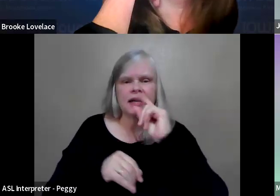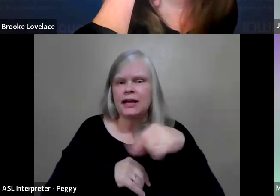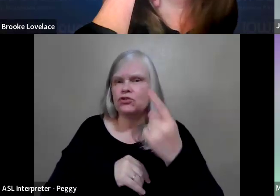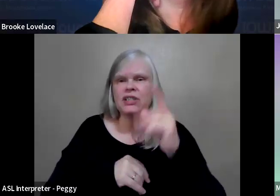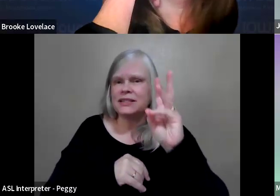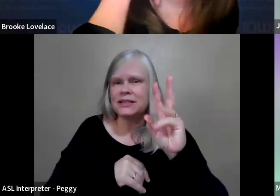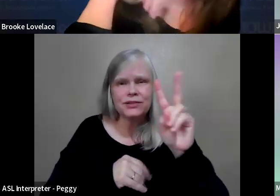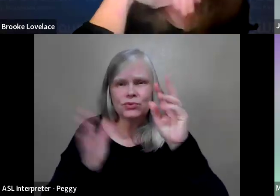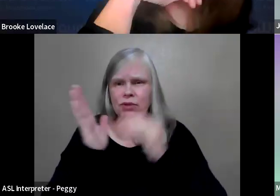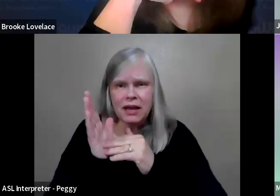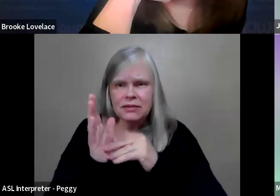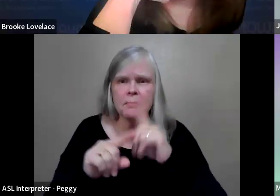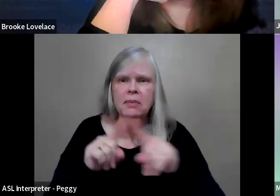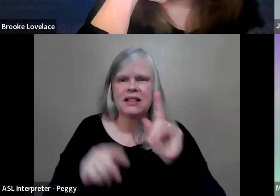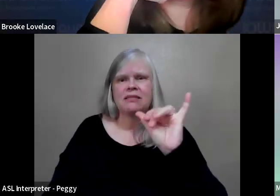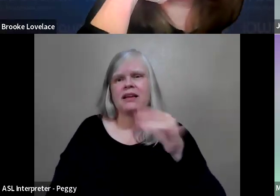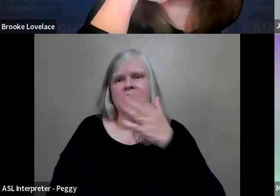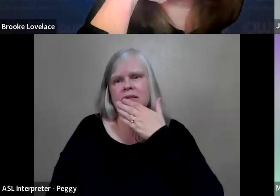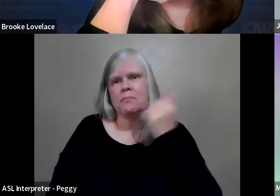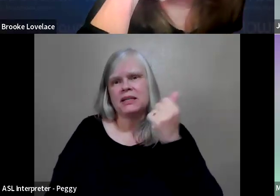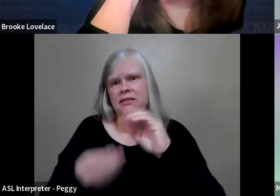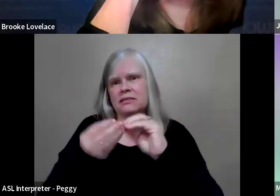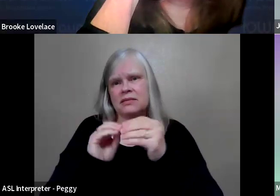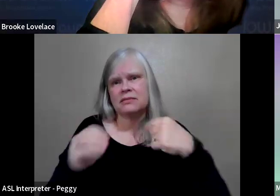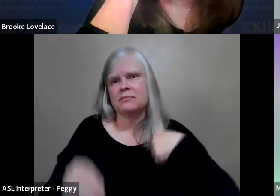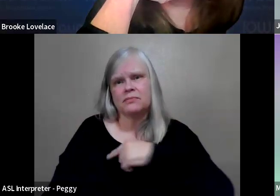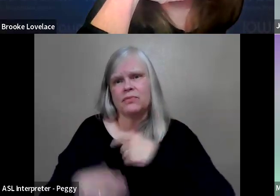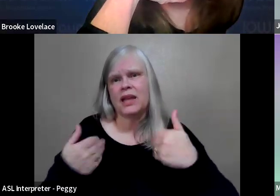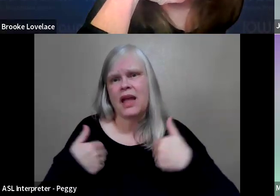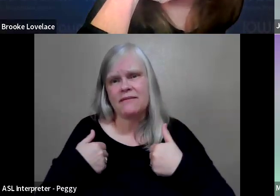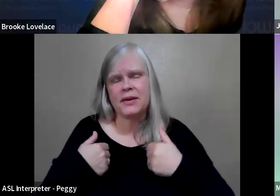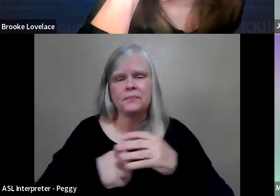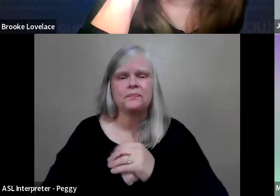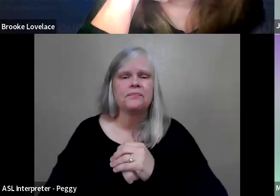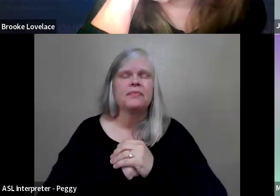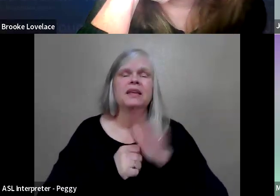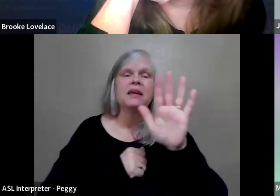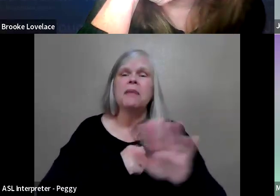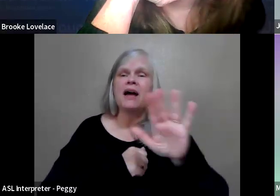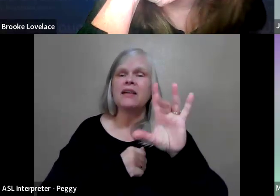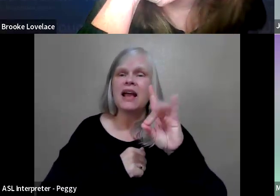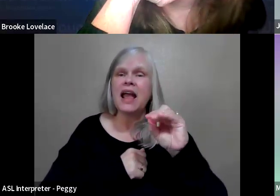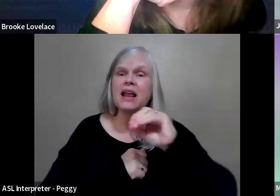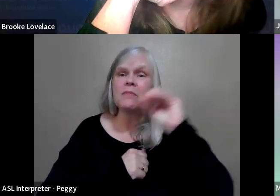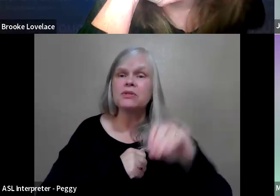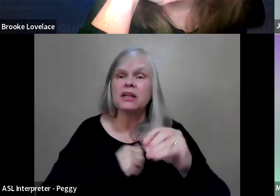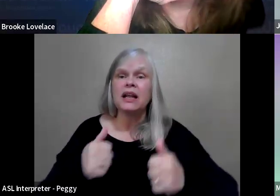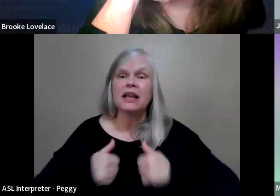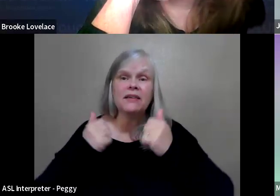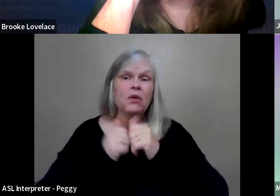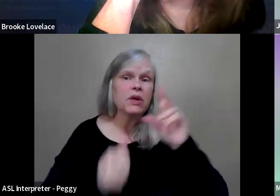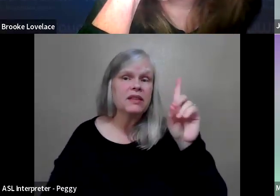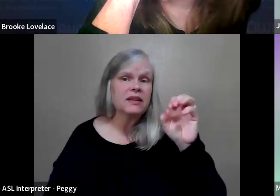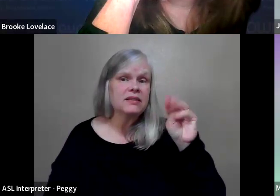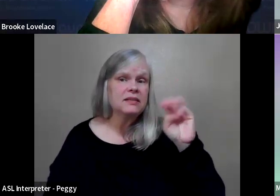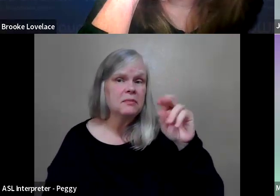62,000, but that's one of the best numbers we have. We also know that around 80% of those living with dementia